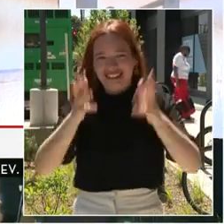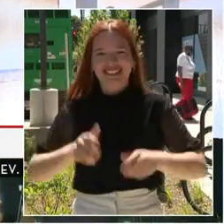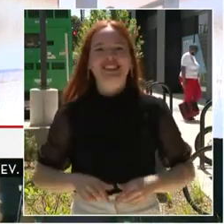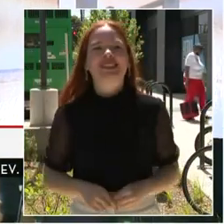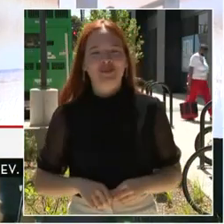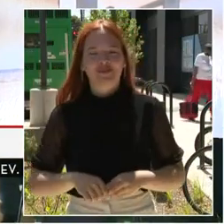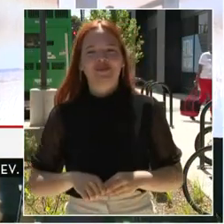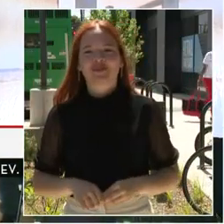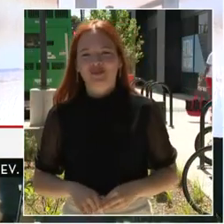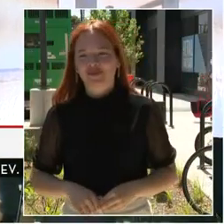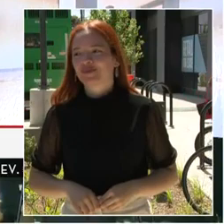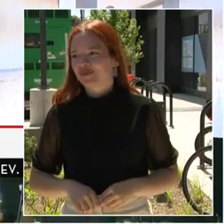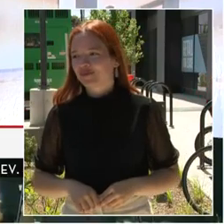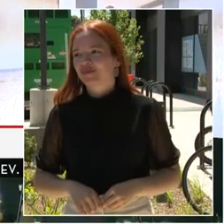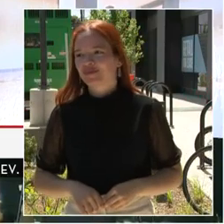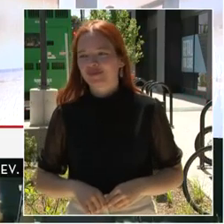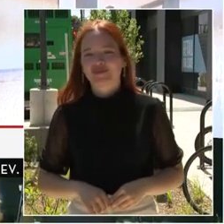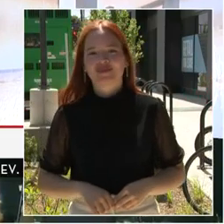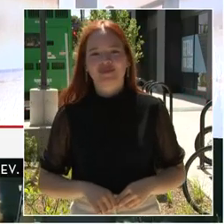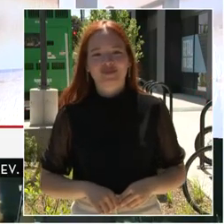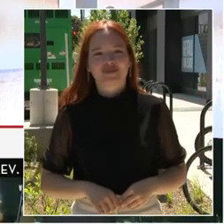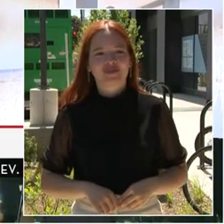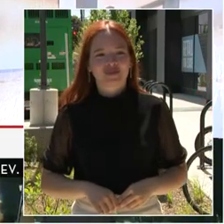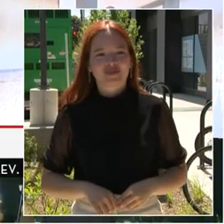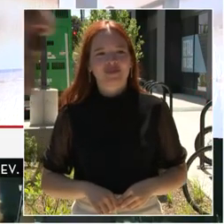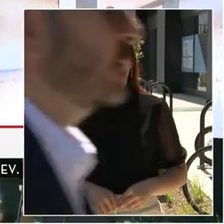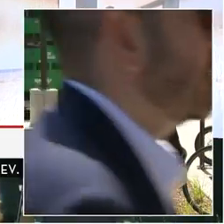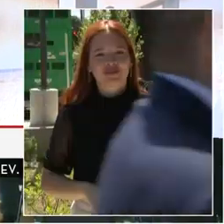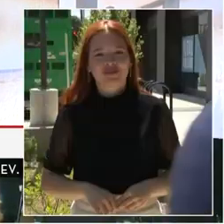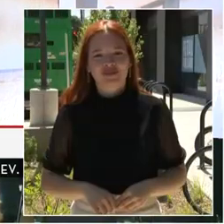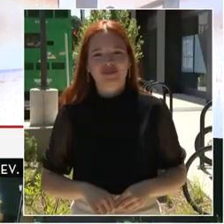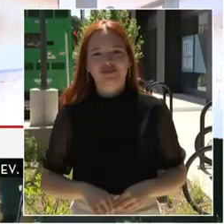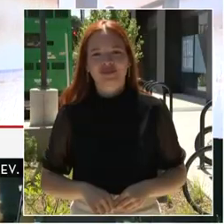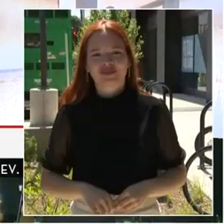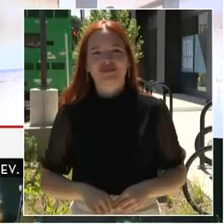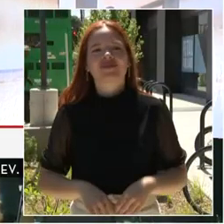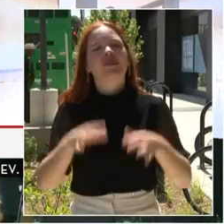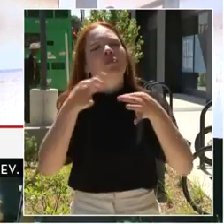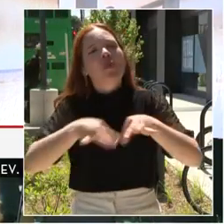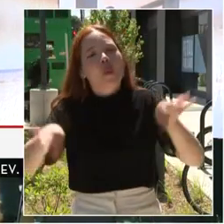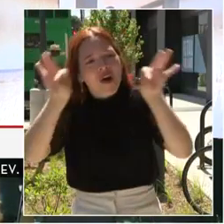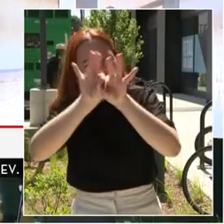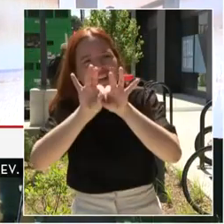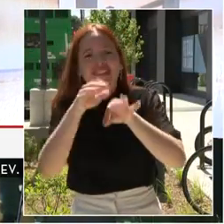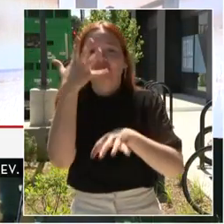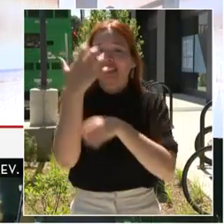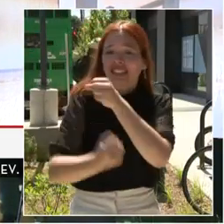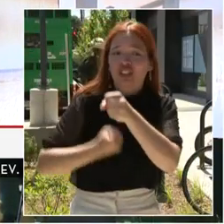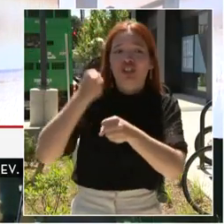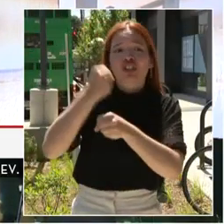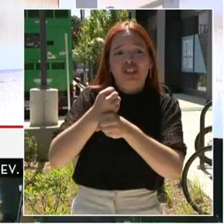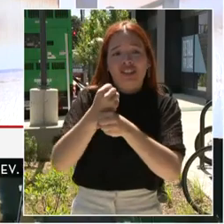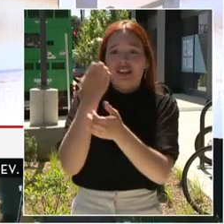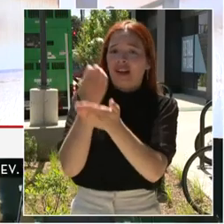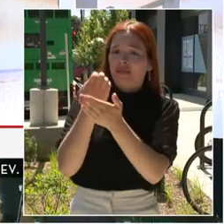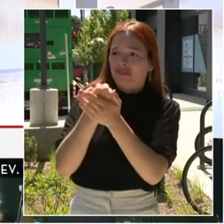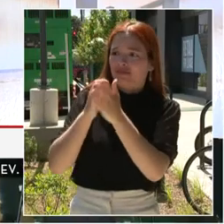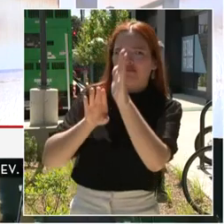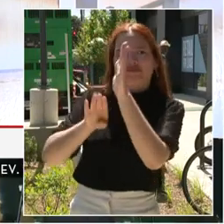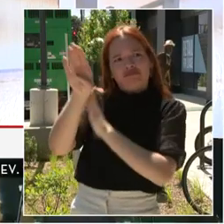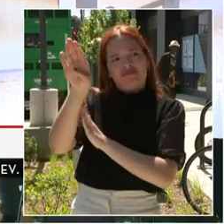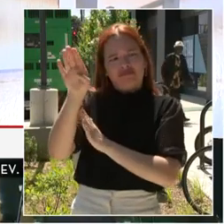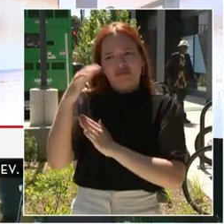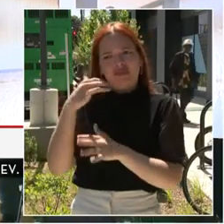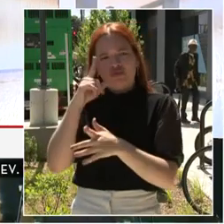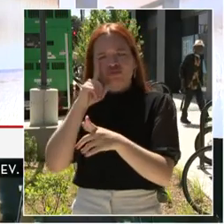It's also why one of the key pillars of the of DC's five-year economic development strategy called the Comeback Plan